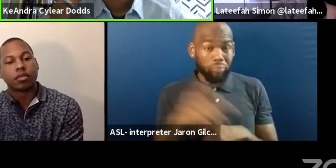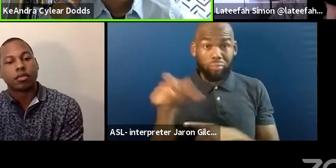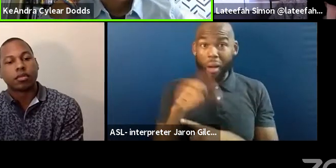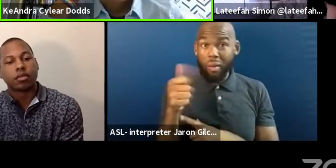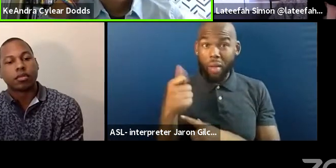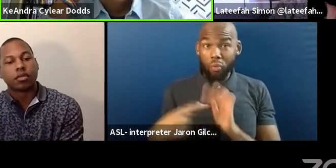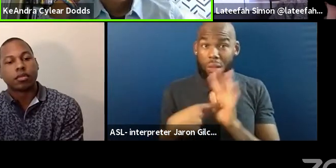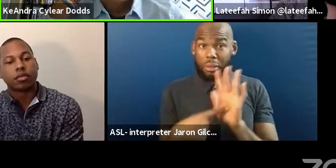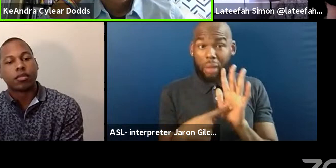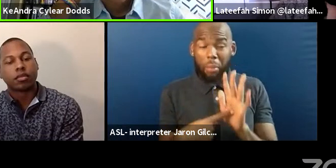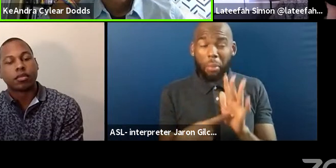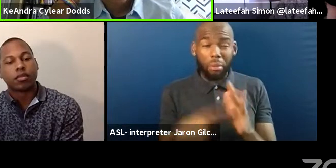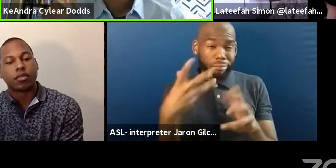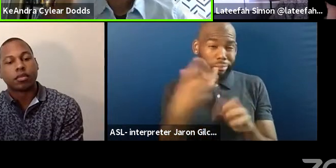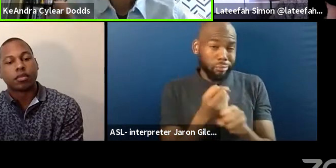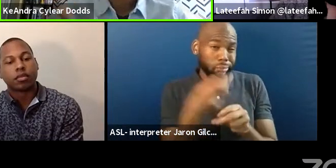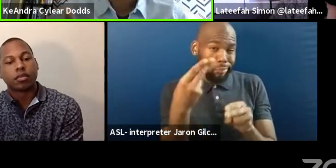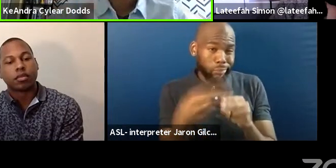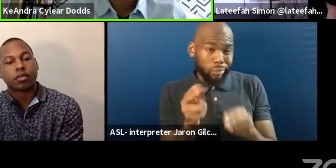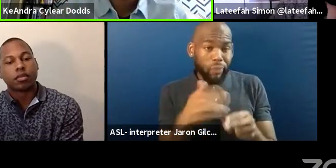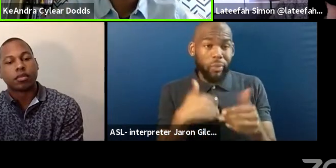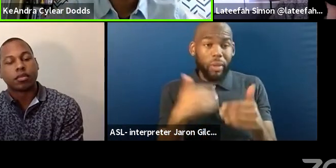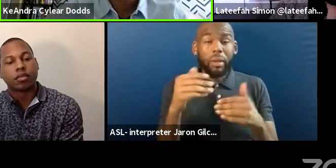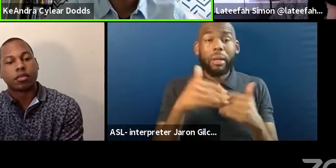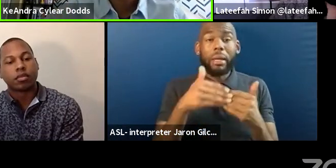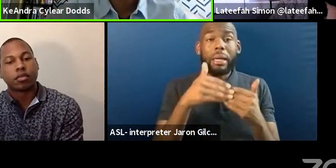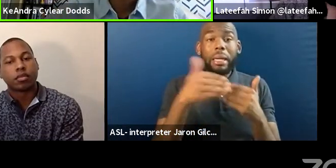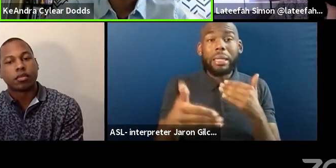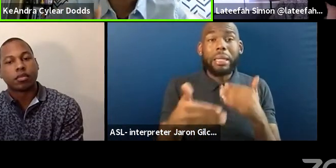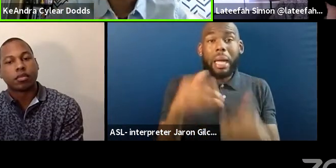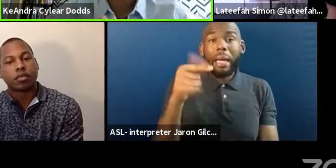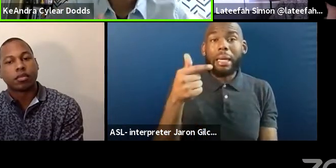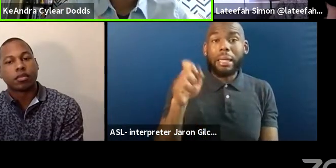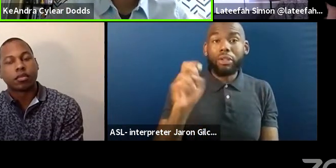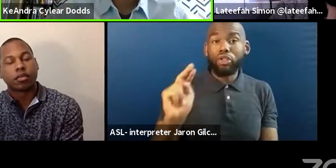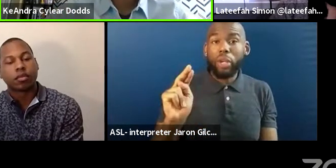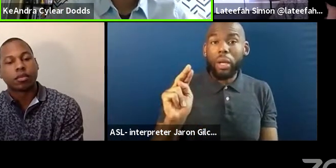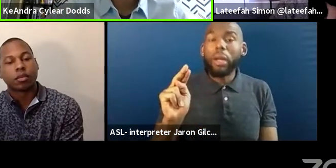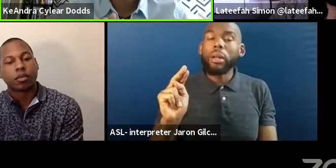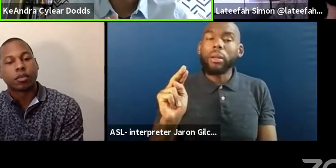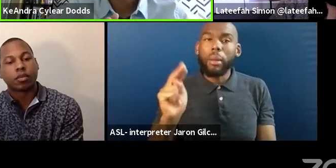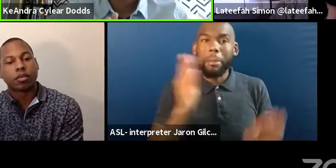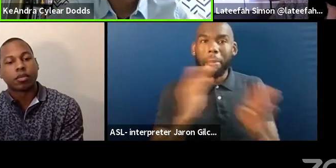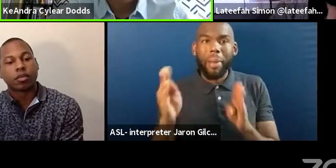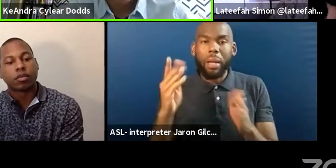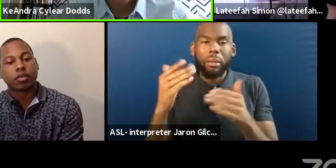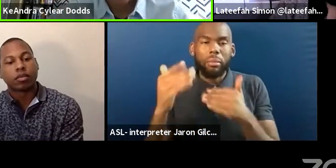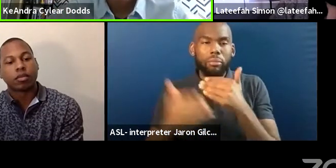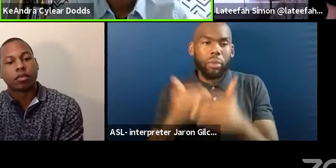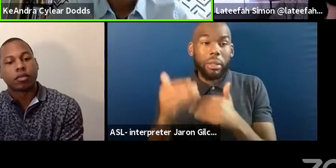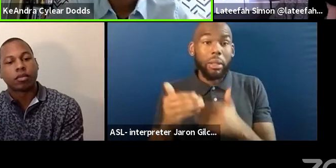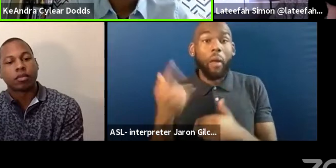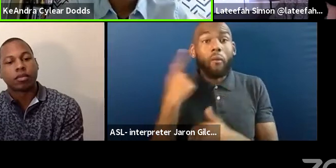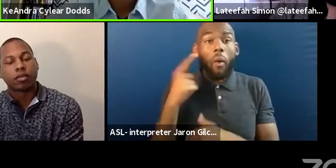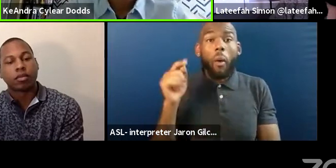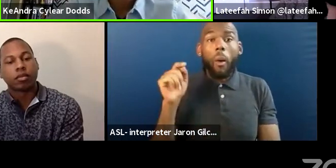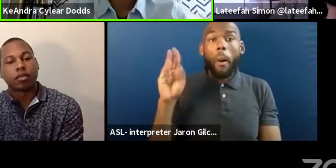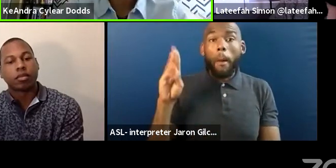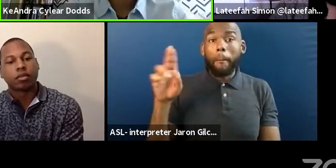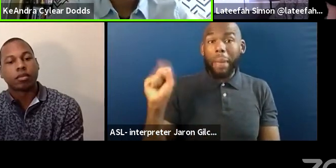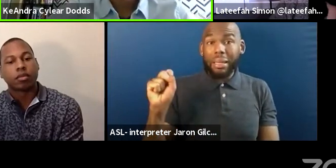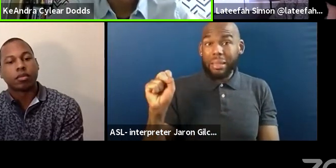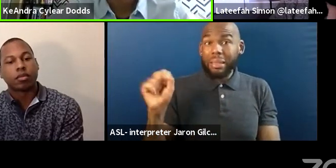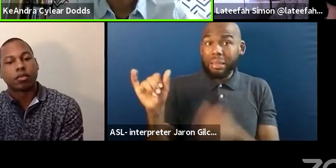example, just briefly, is our next gen planning process. So we have a new plan for our bus system, which from